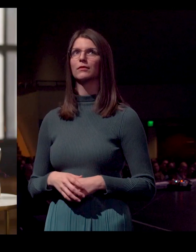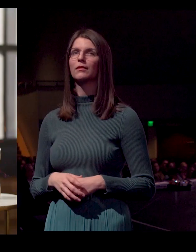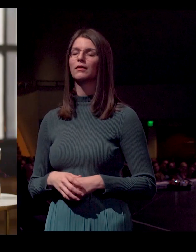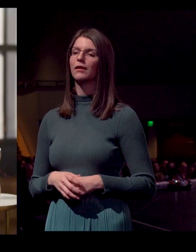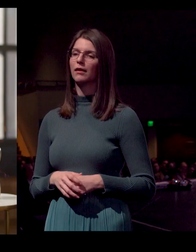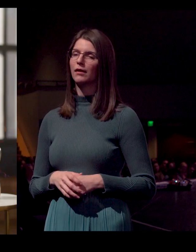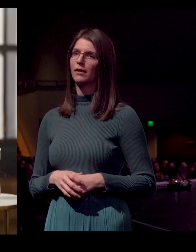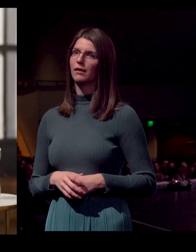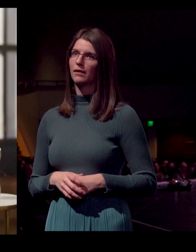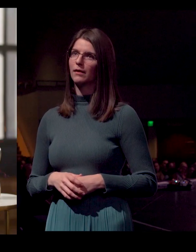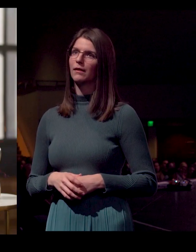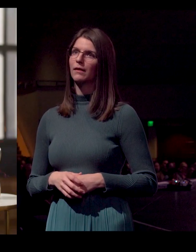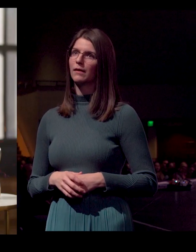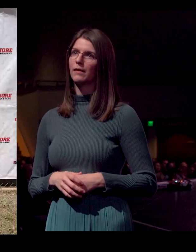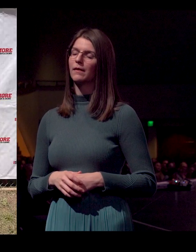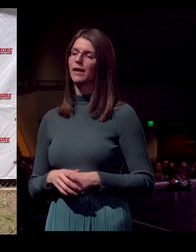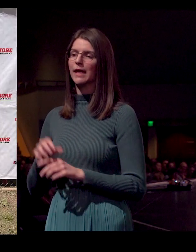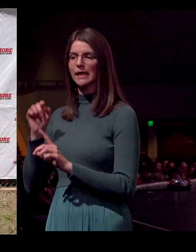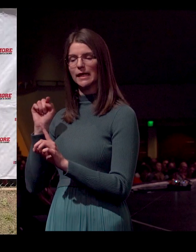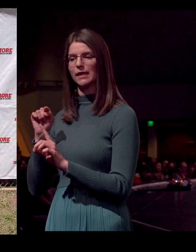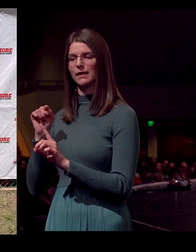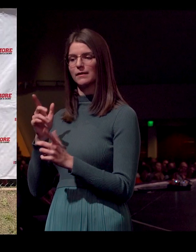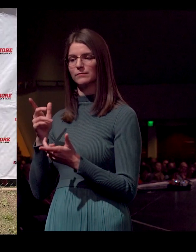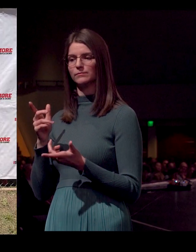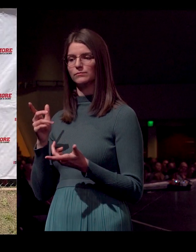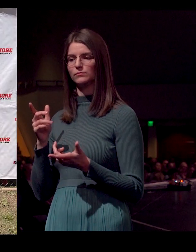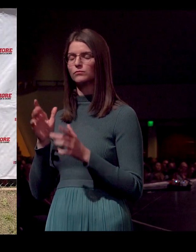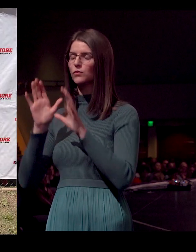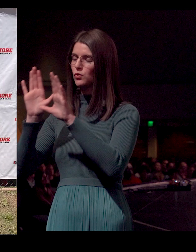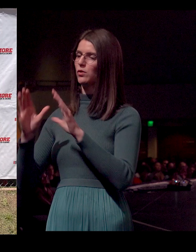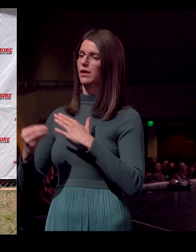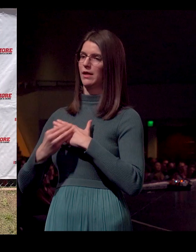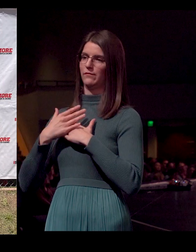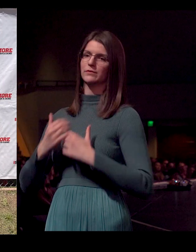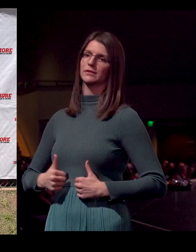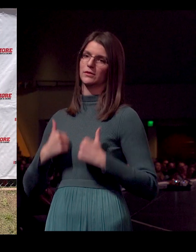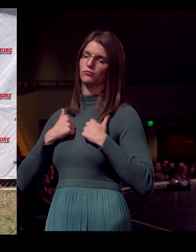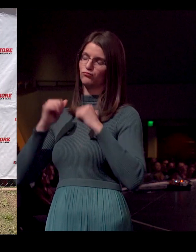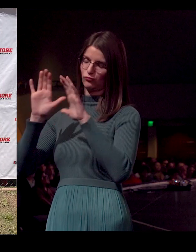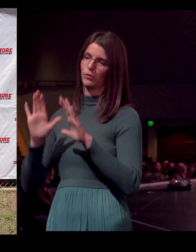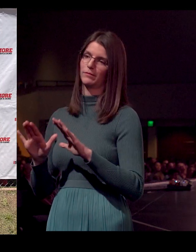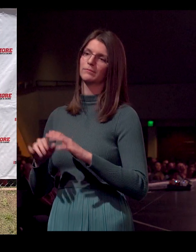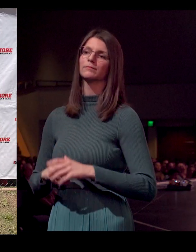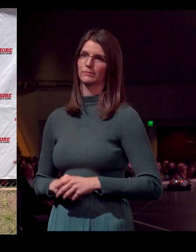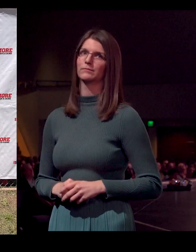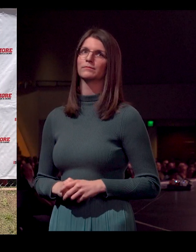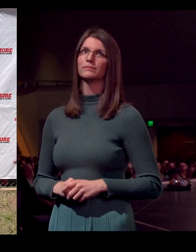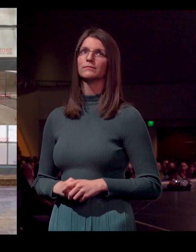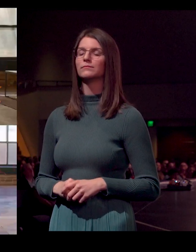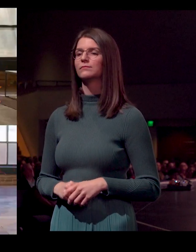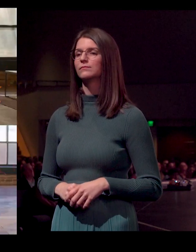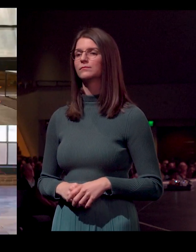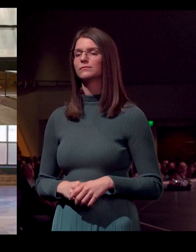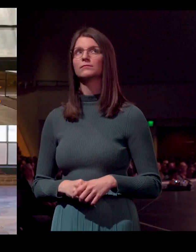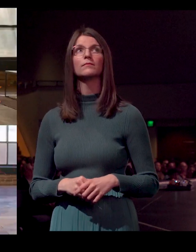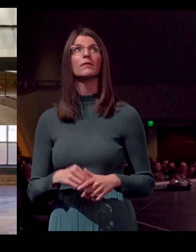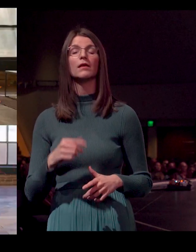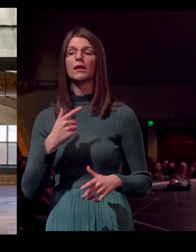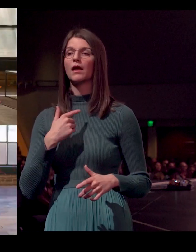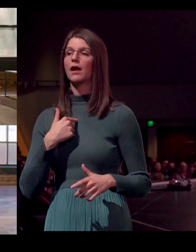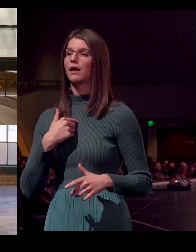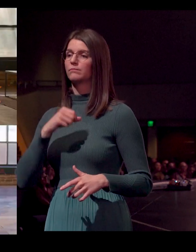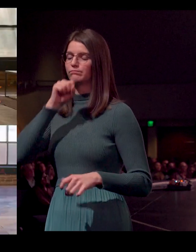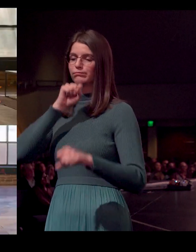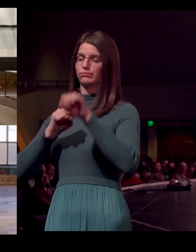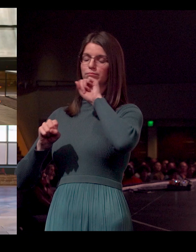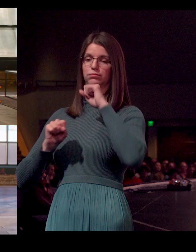great influence in our lives. I've faced a lot of adversity and a lot of trials. My faith is